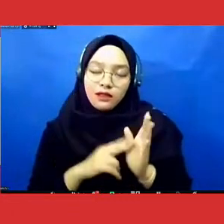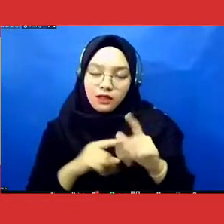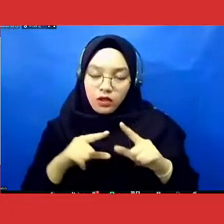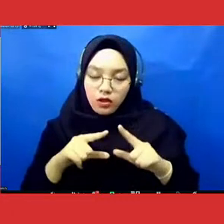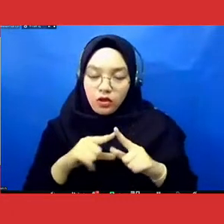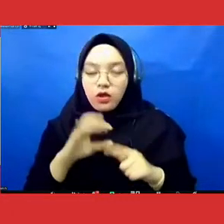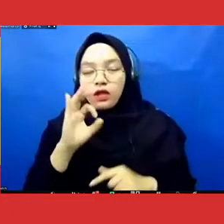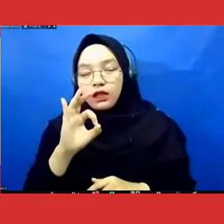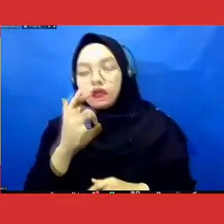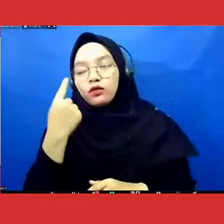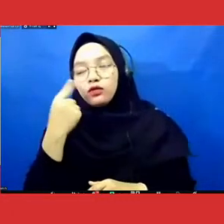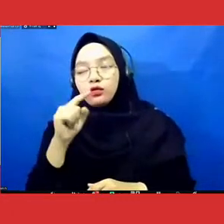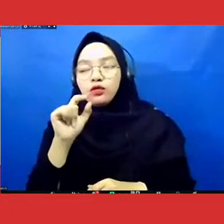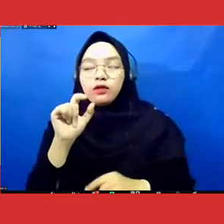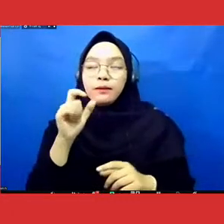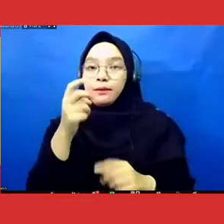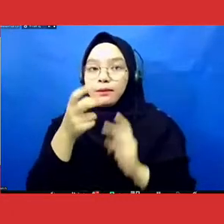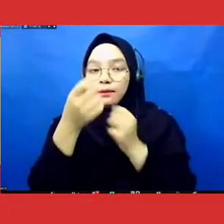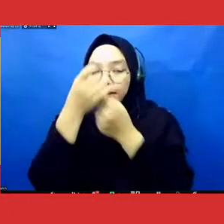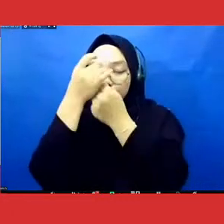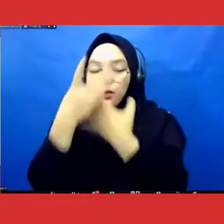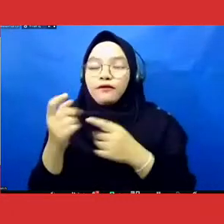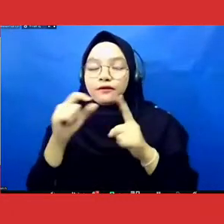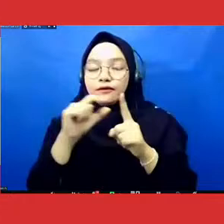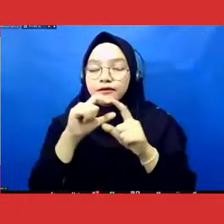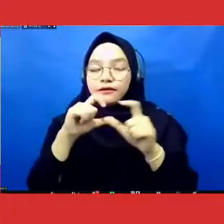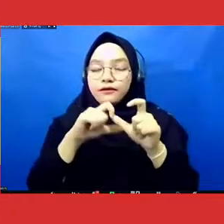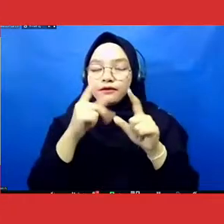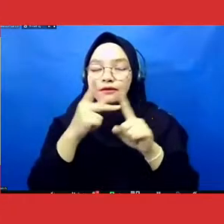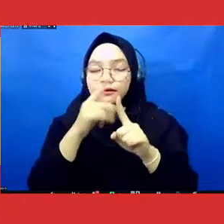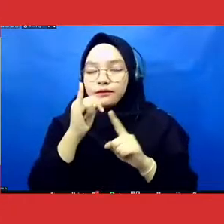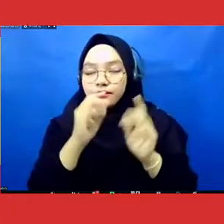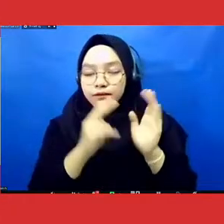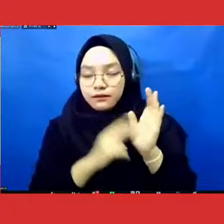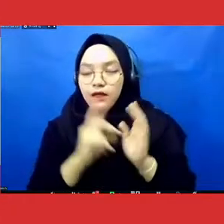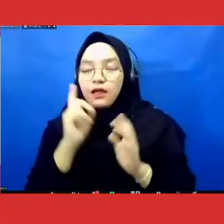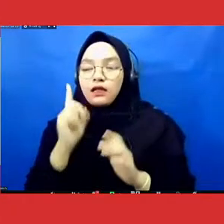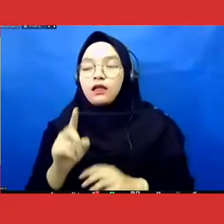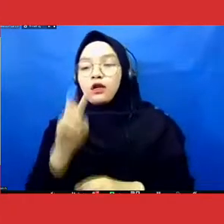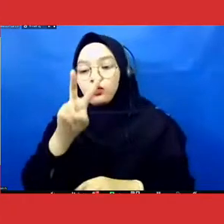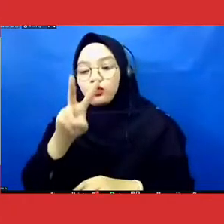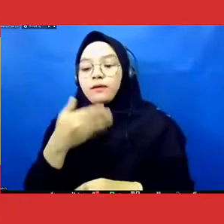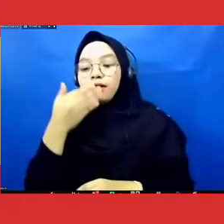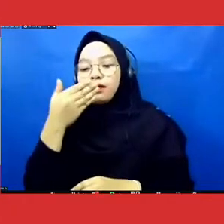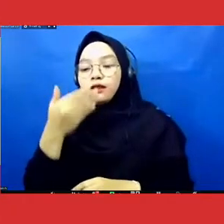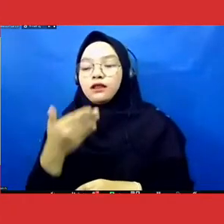you. Please kindly answer this question.